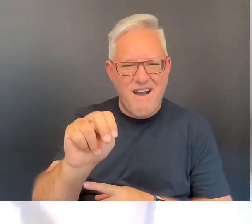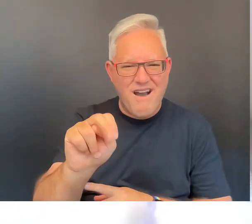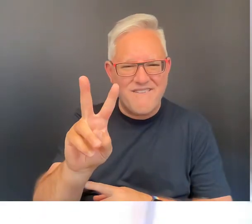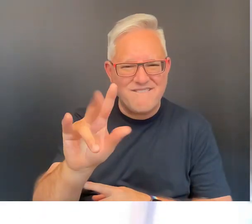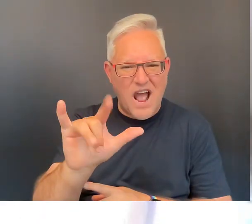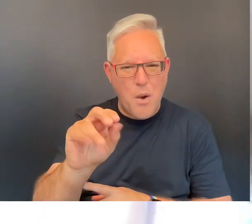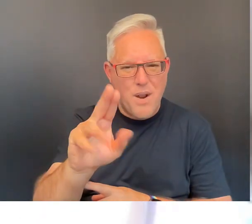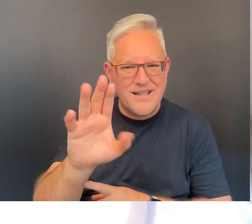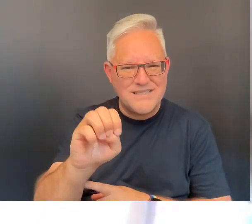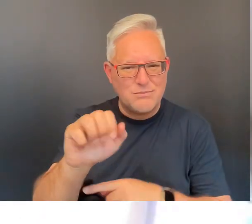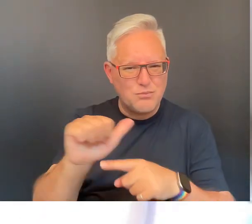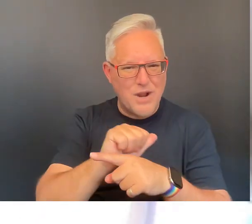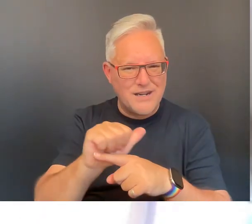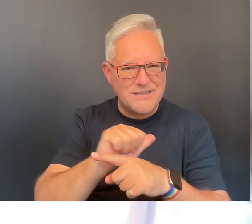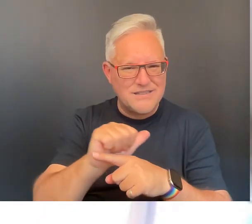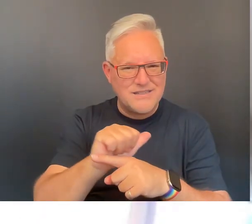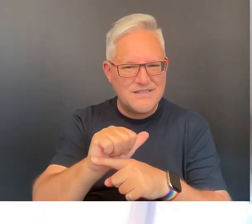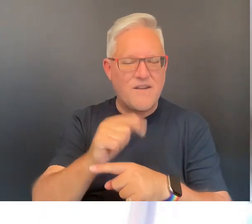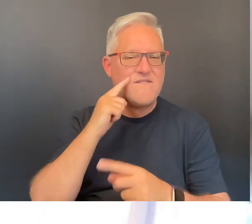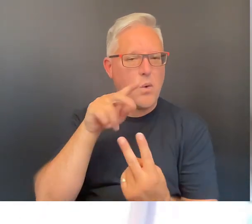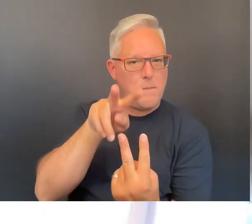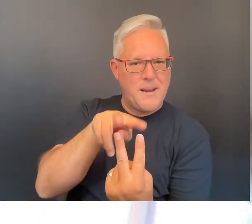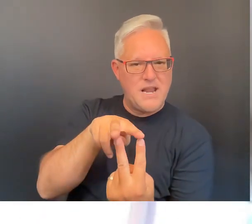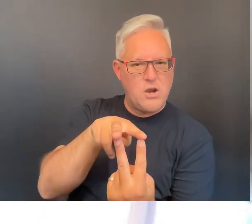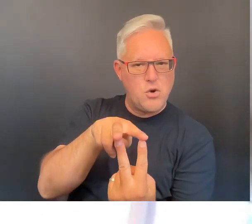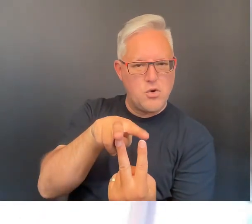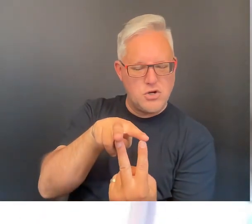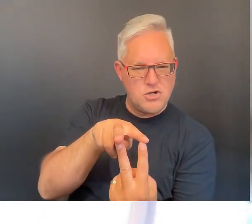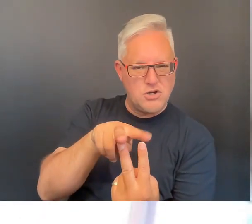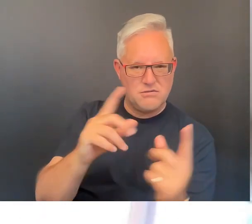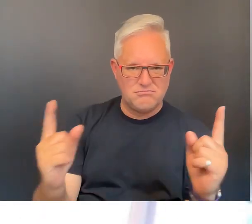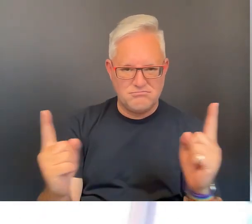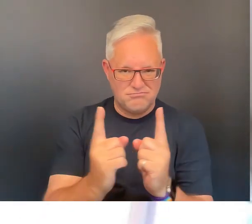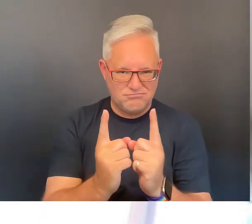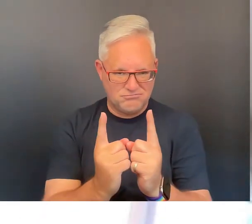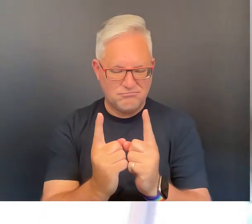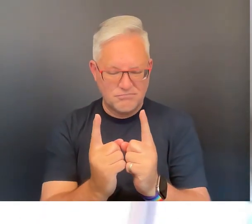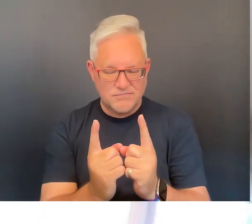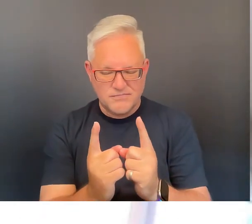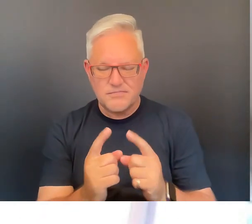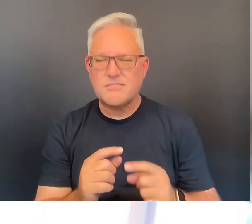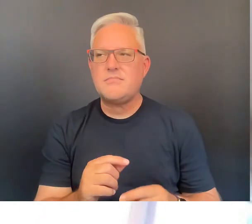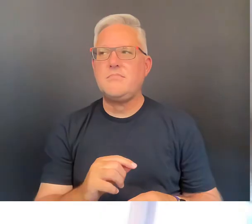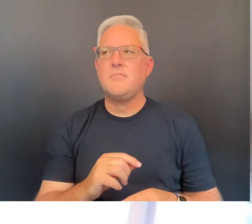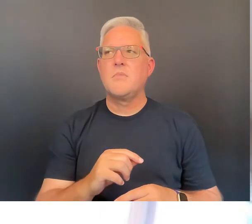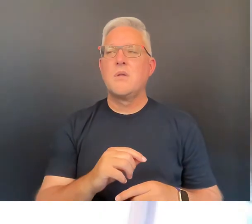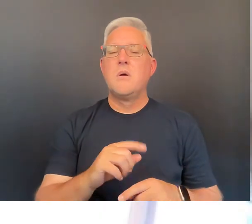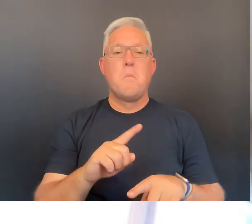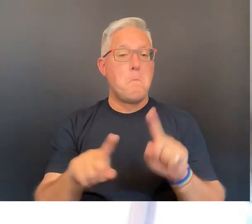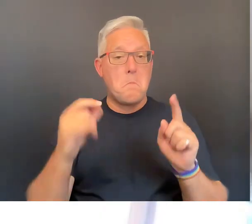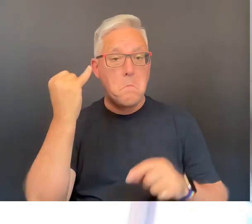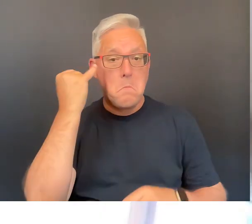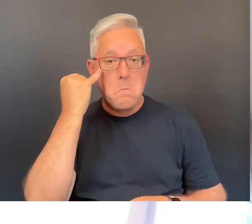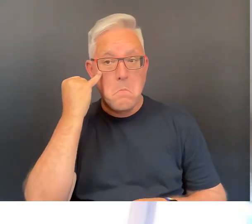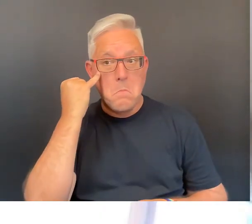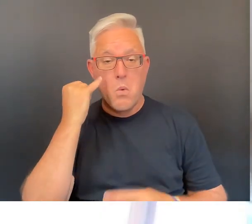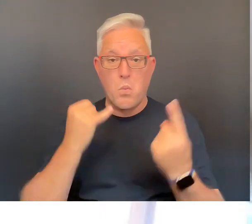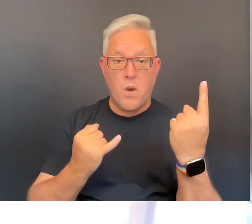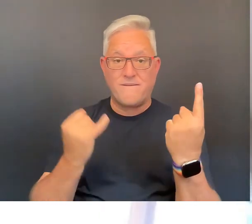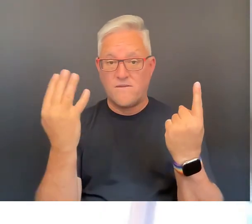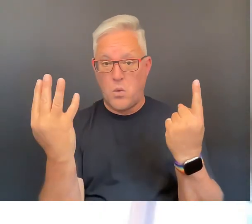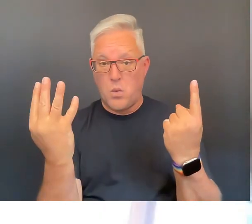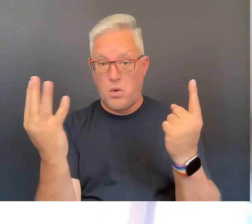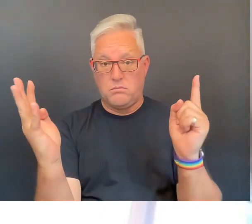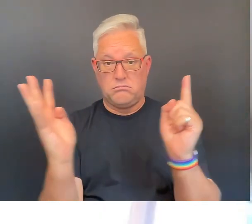other people. Now that's a pair group. That's a pair, like 1 to 1. Now what if it's like